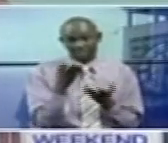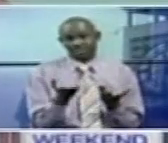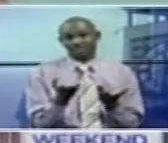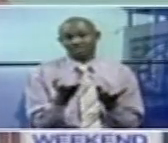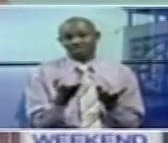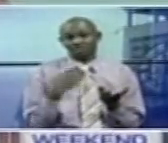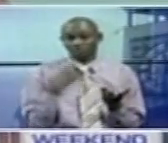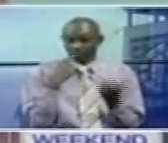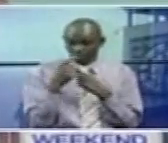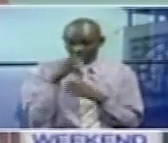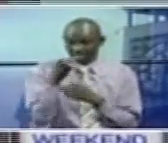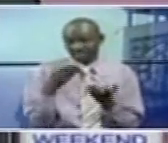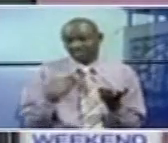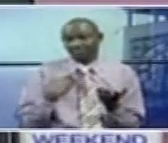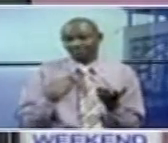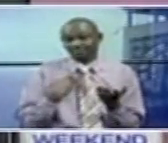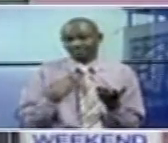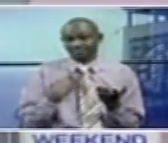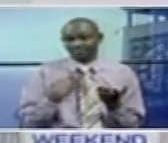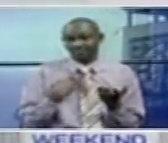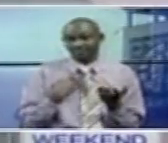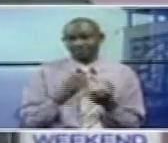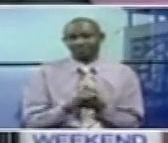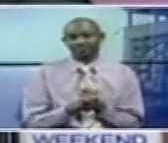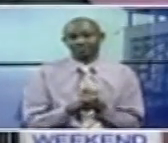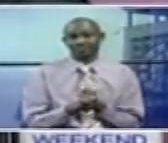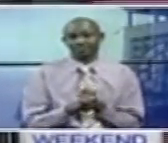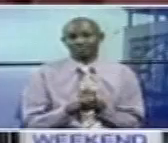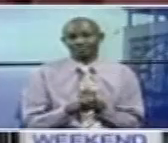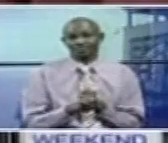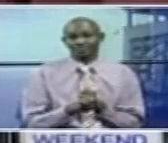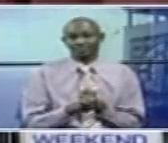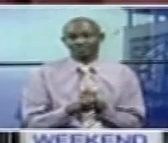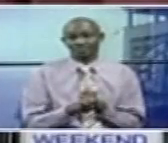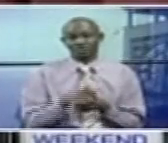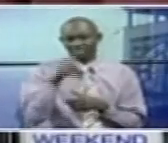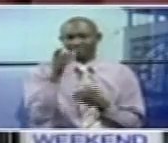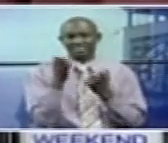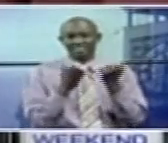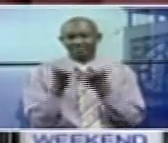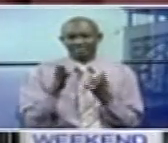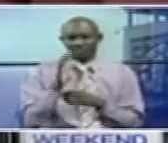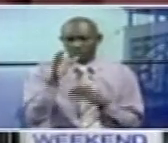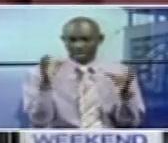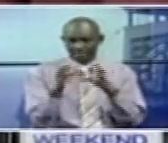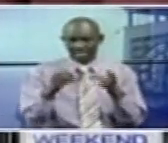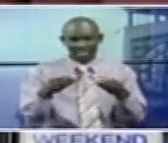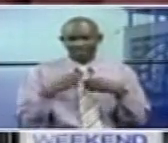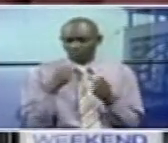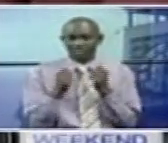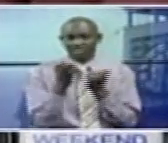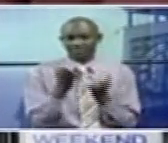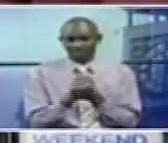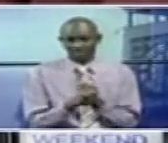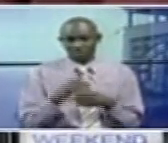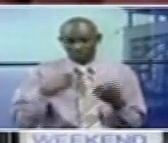Mm-hmm. You brought another hedge fund on board, and that was the big break. Right. So what kind of services does your company offer at the moment?